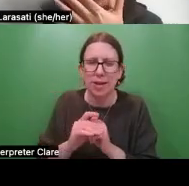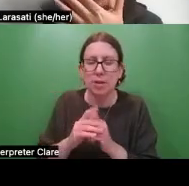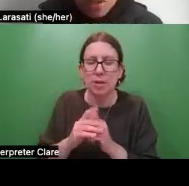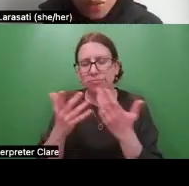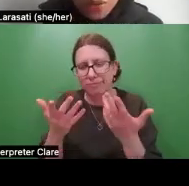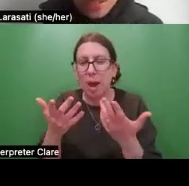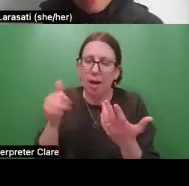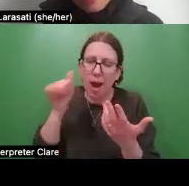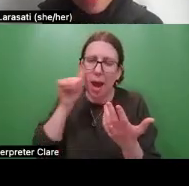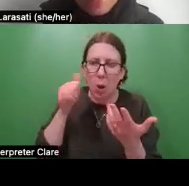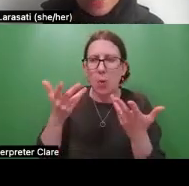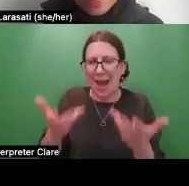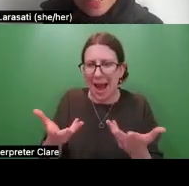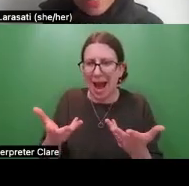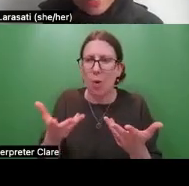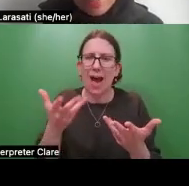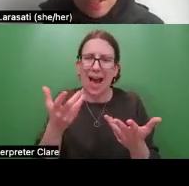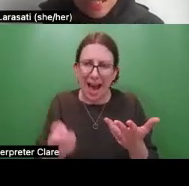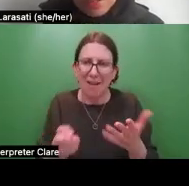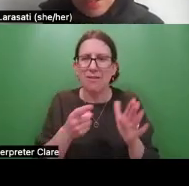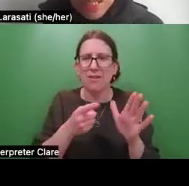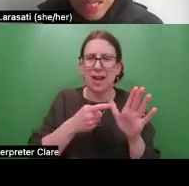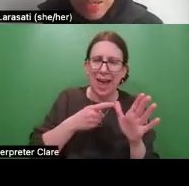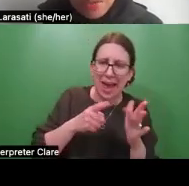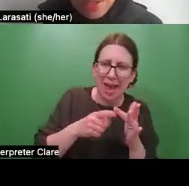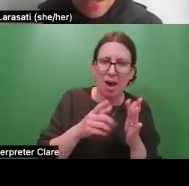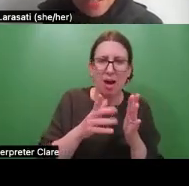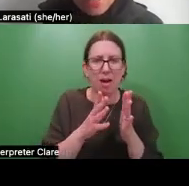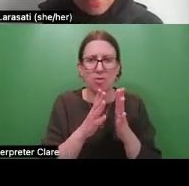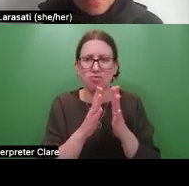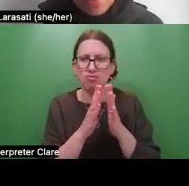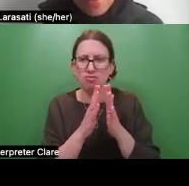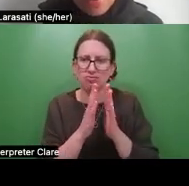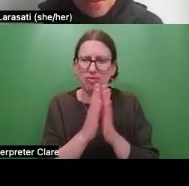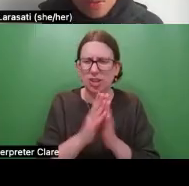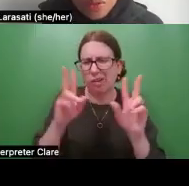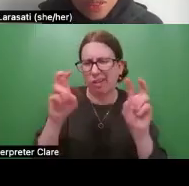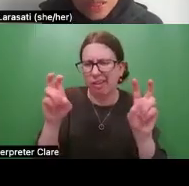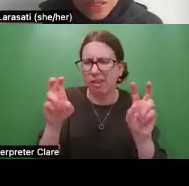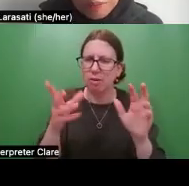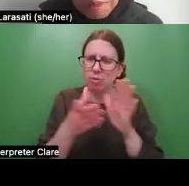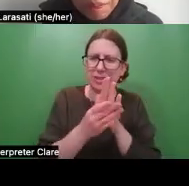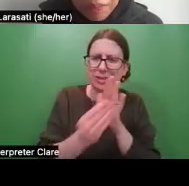we have a lot of those, like for example, these TikTok accounts that have